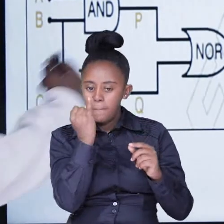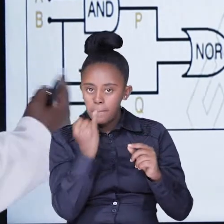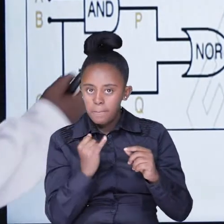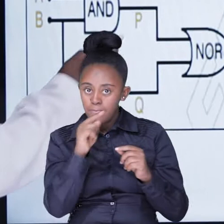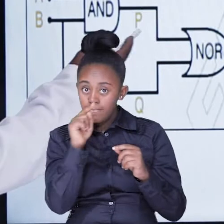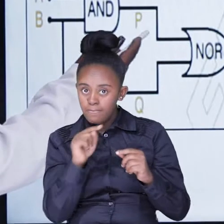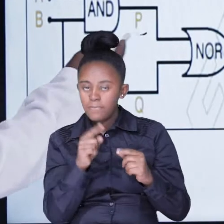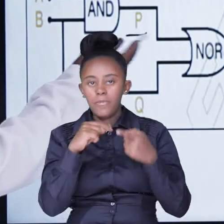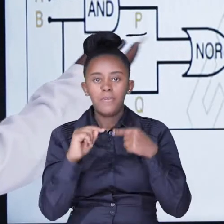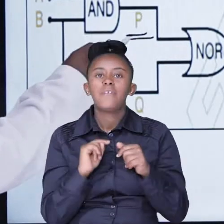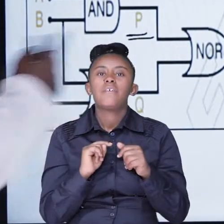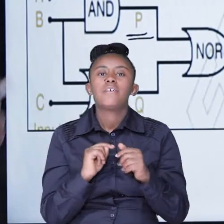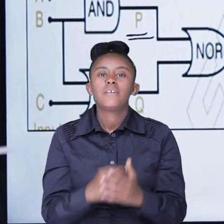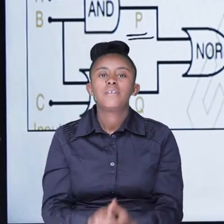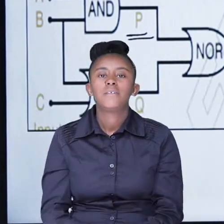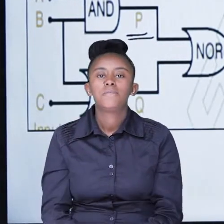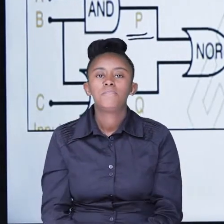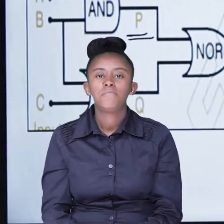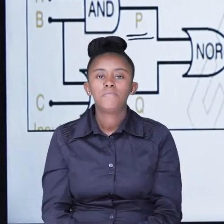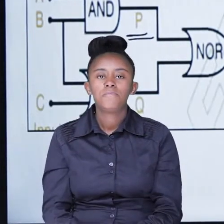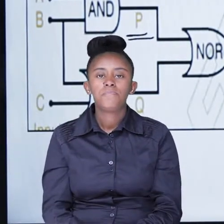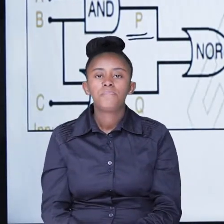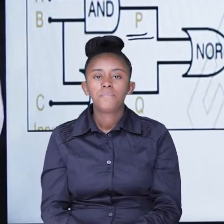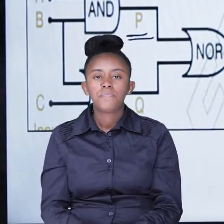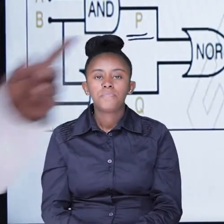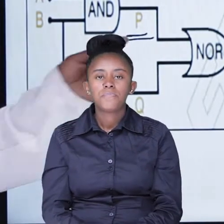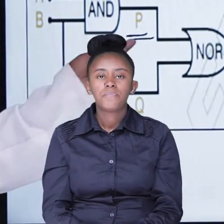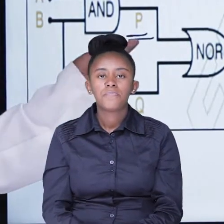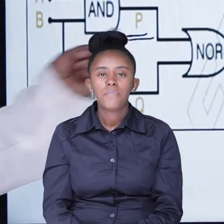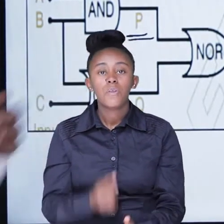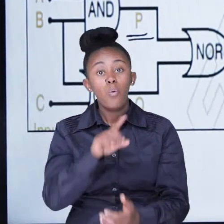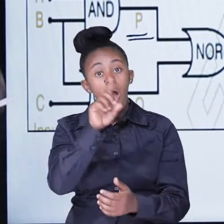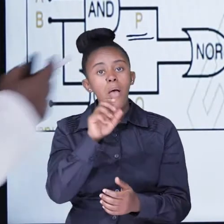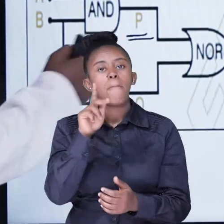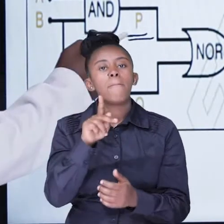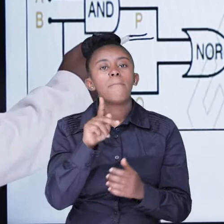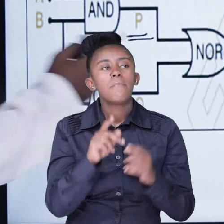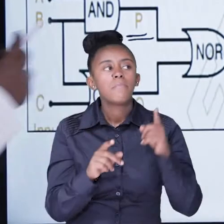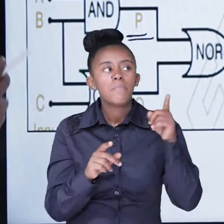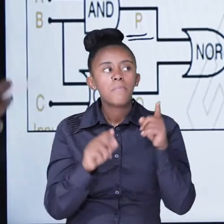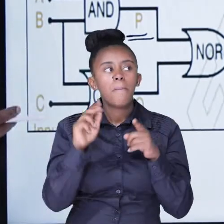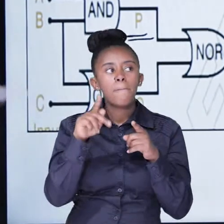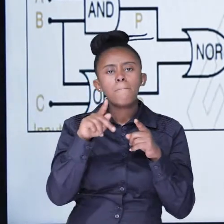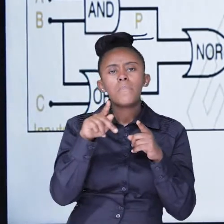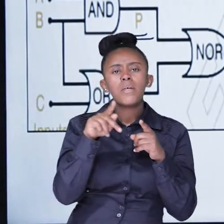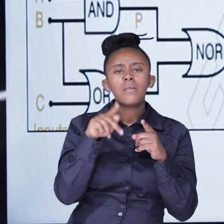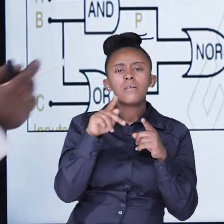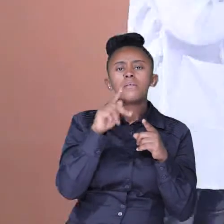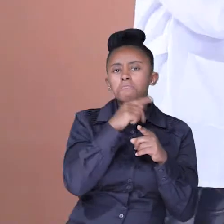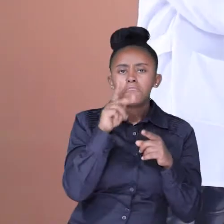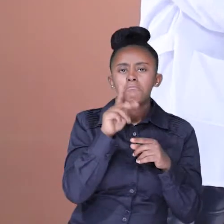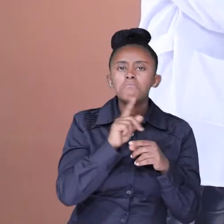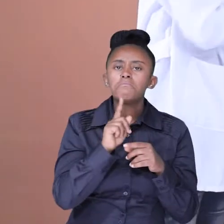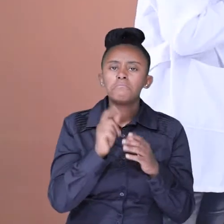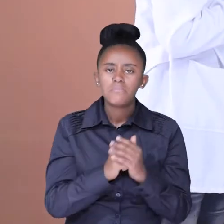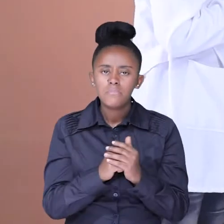this one, what P represent? If you are asking, say P, what P represent? The student, can you find the truth